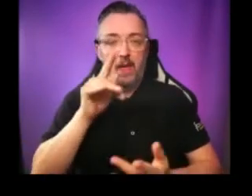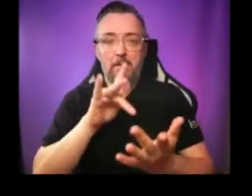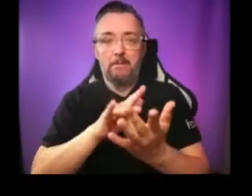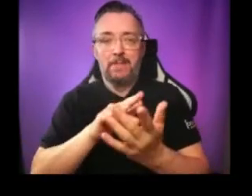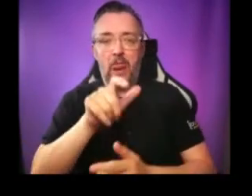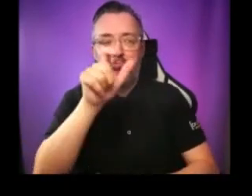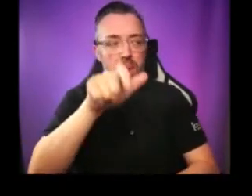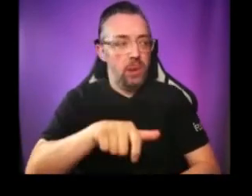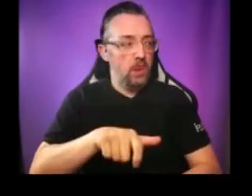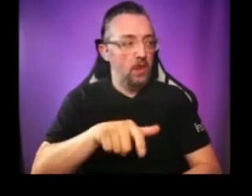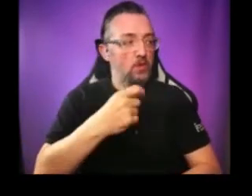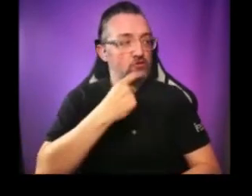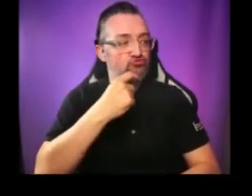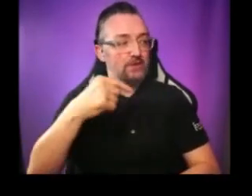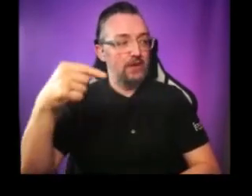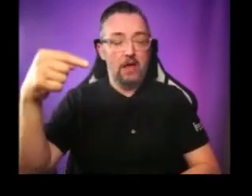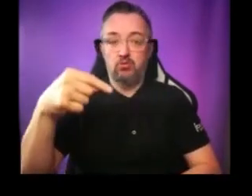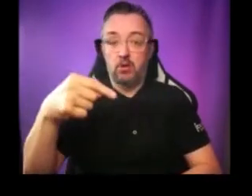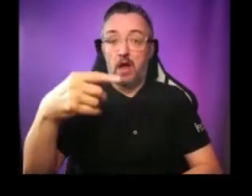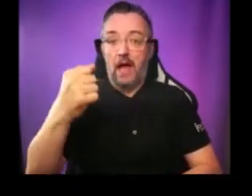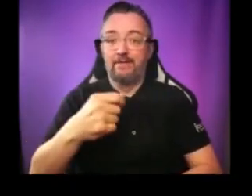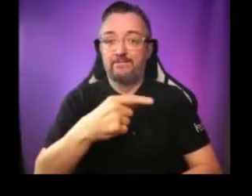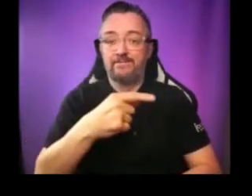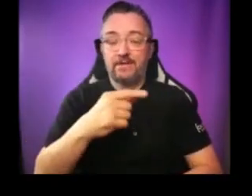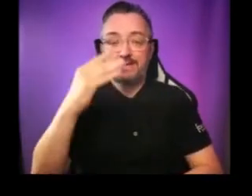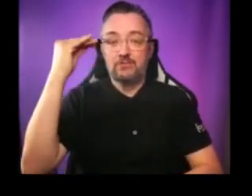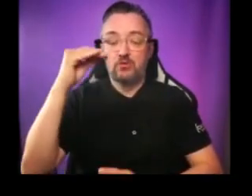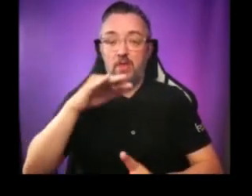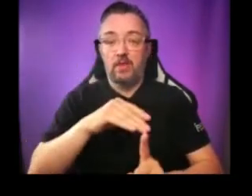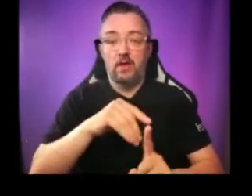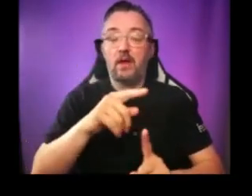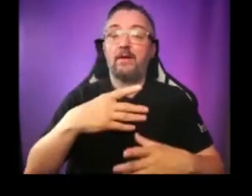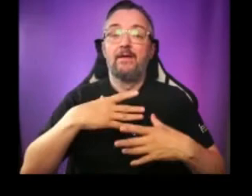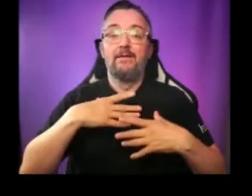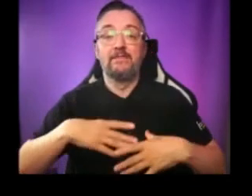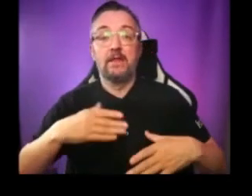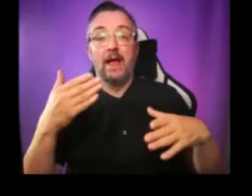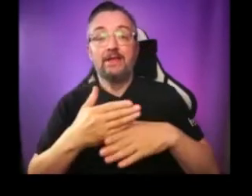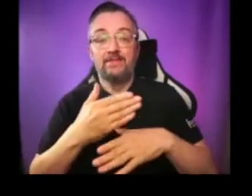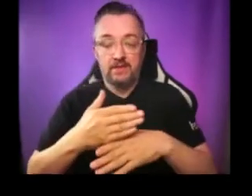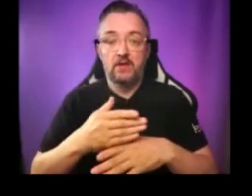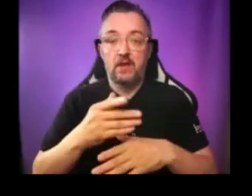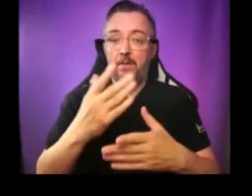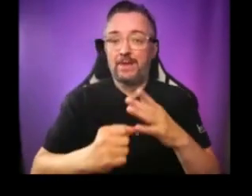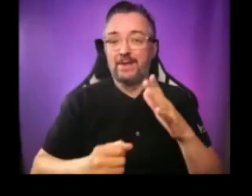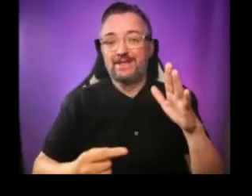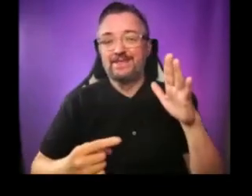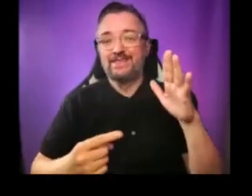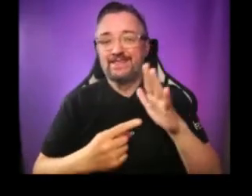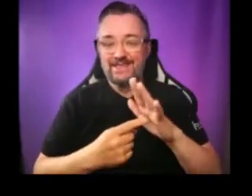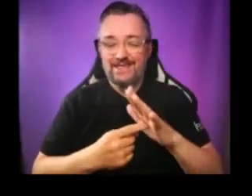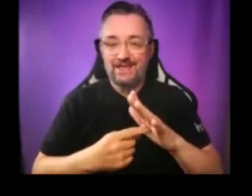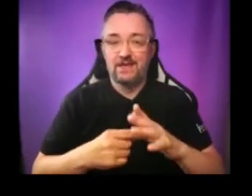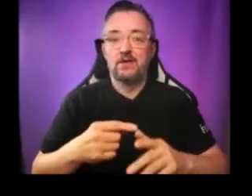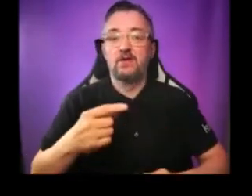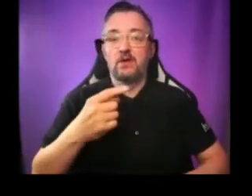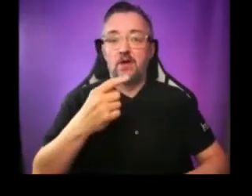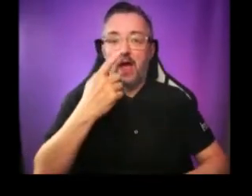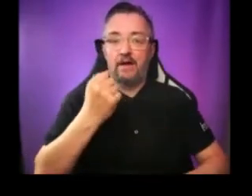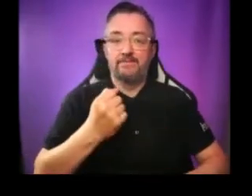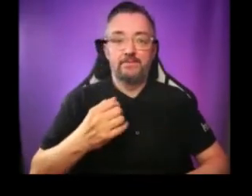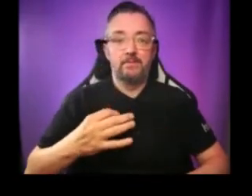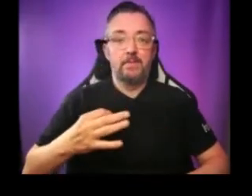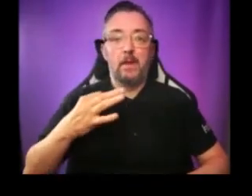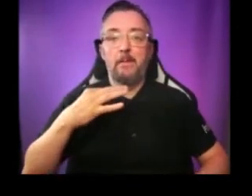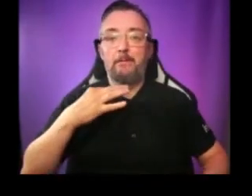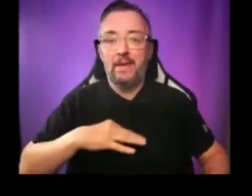the red arrow. So physical activity or exercise is a key tool that can be having beneficial outcomes on the